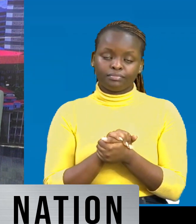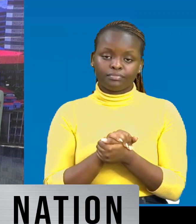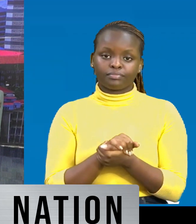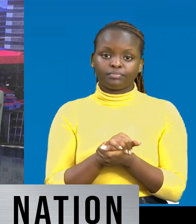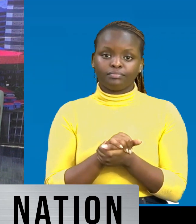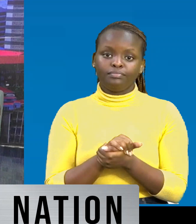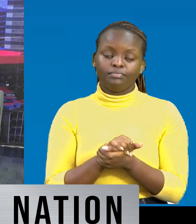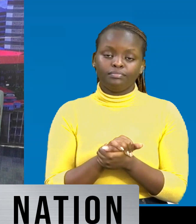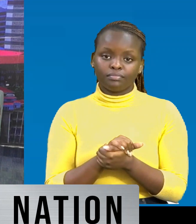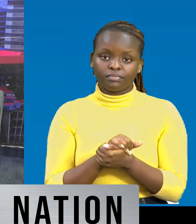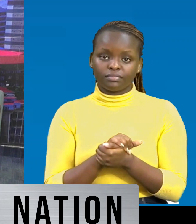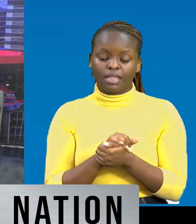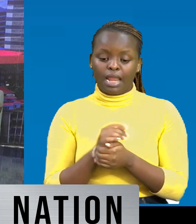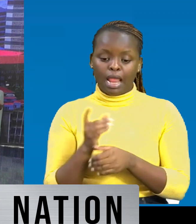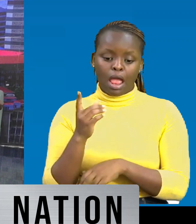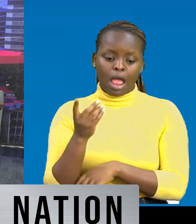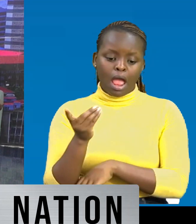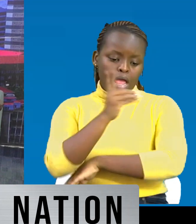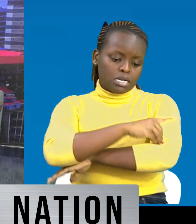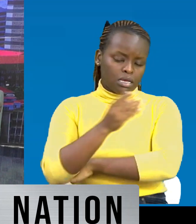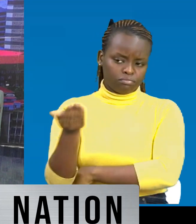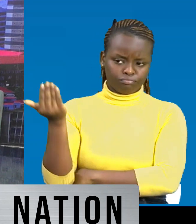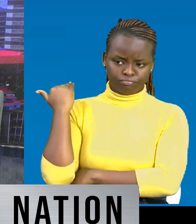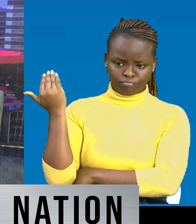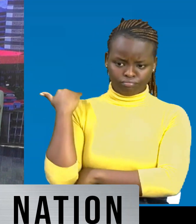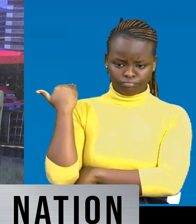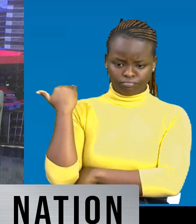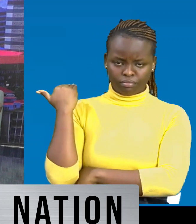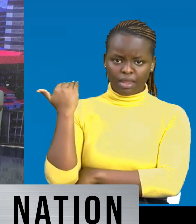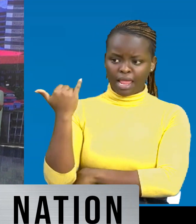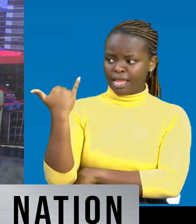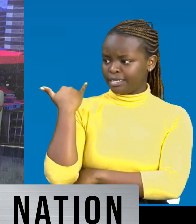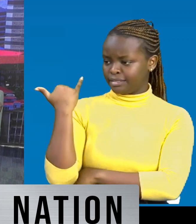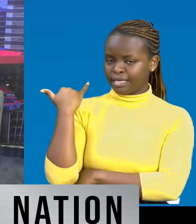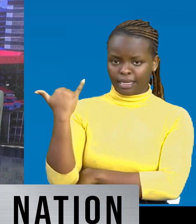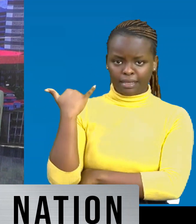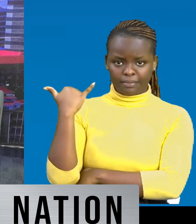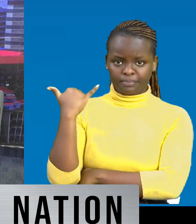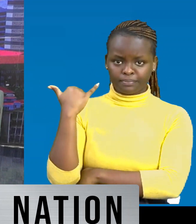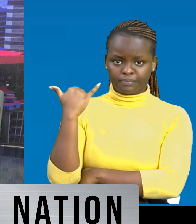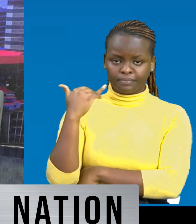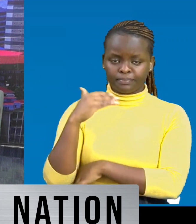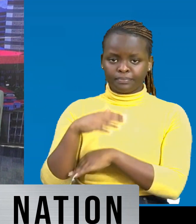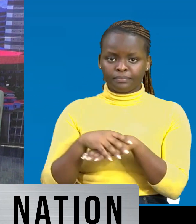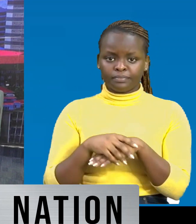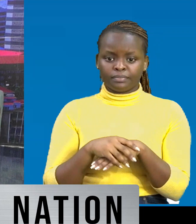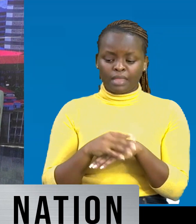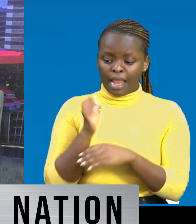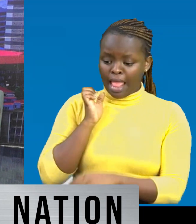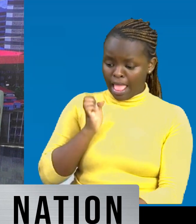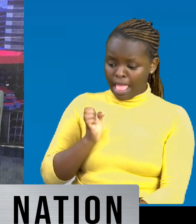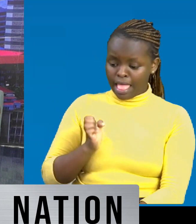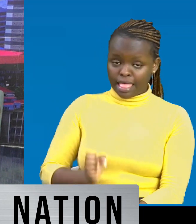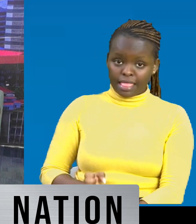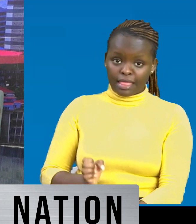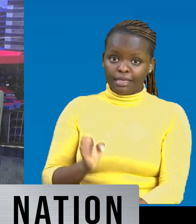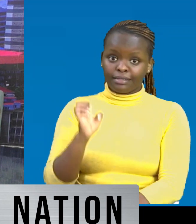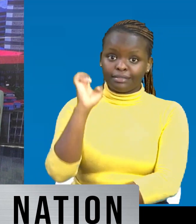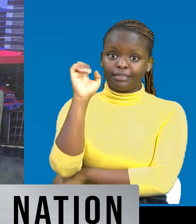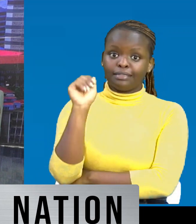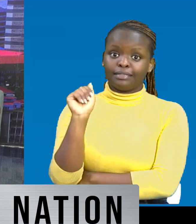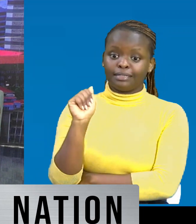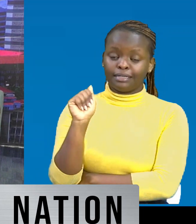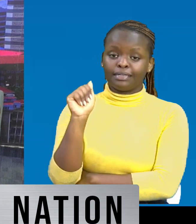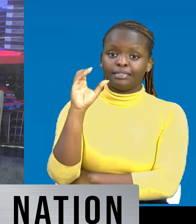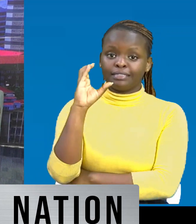just a day ago, that must have been yesterday, the Ethics and Anti-Corruption